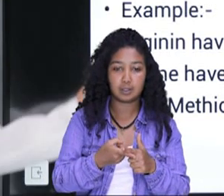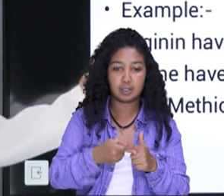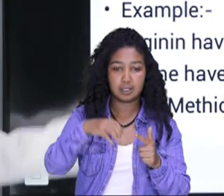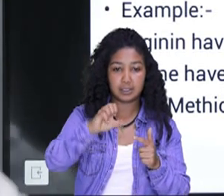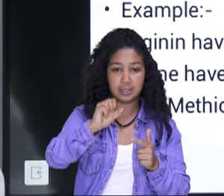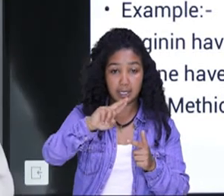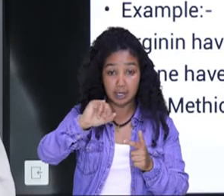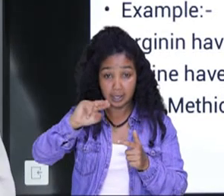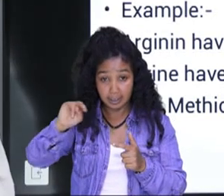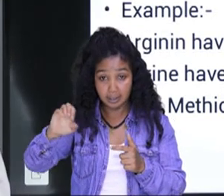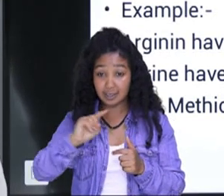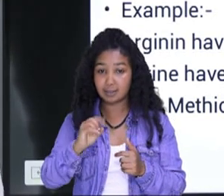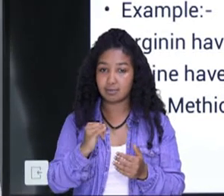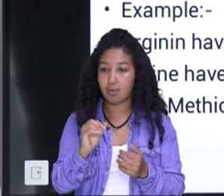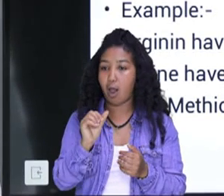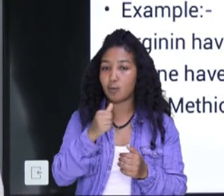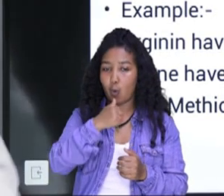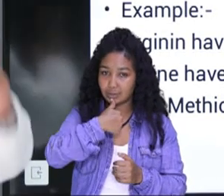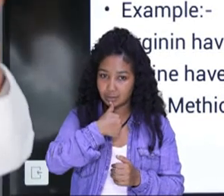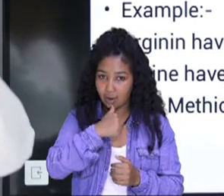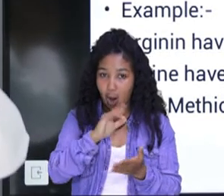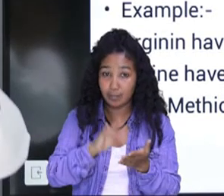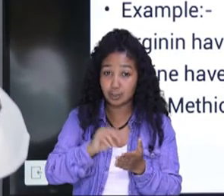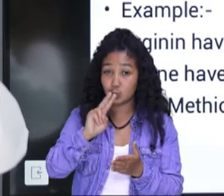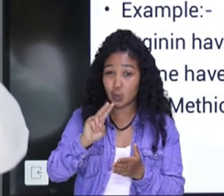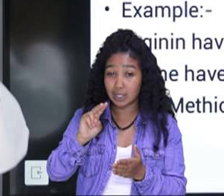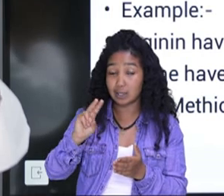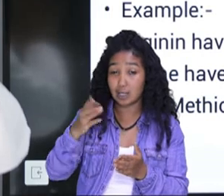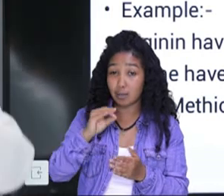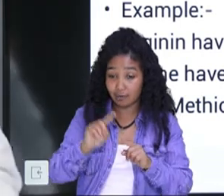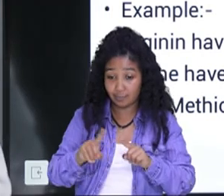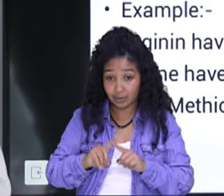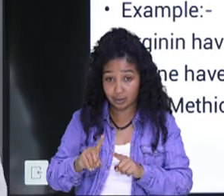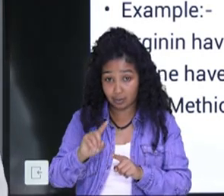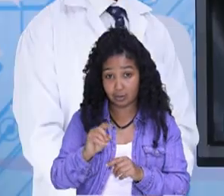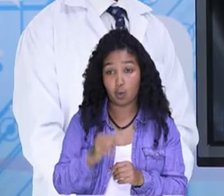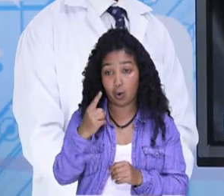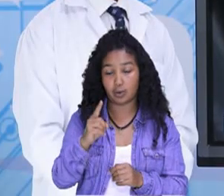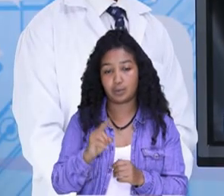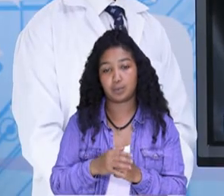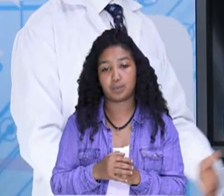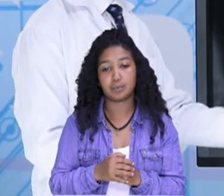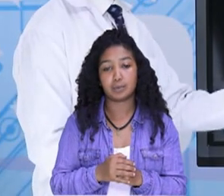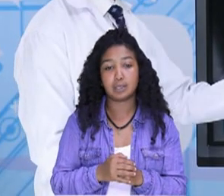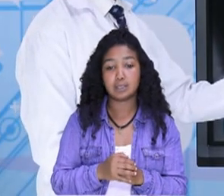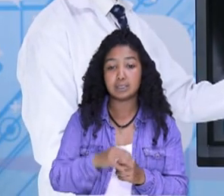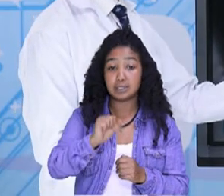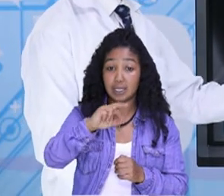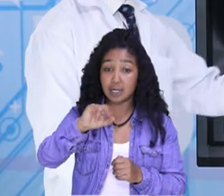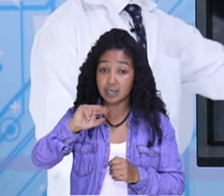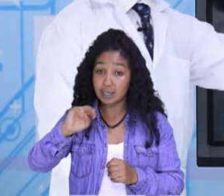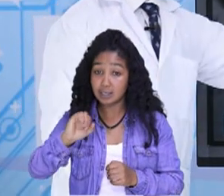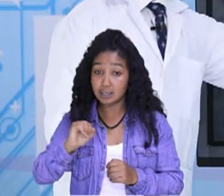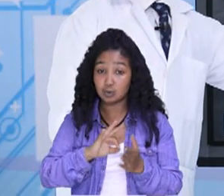is serine. It is an amino acid among those 20 different types of amino acids. Serine